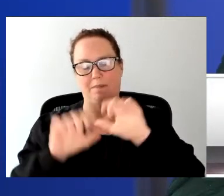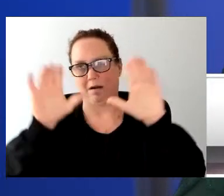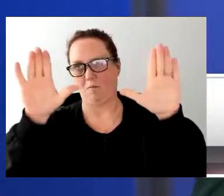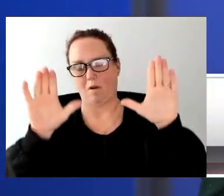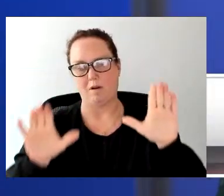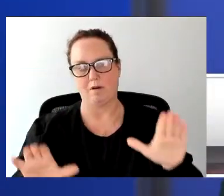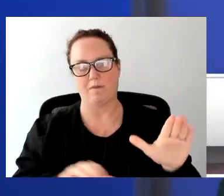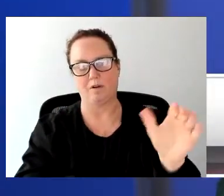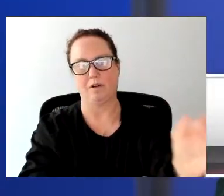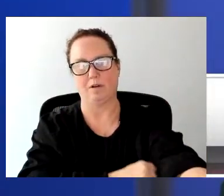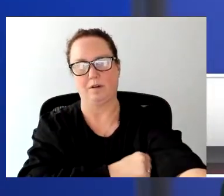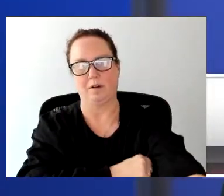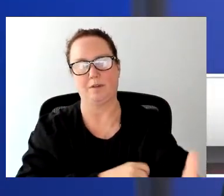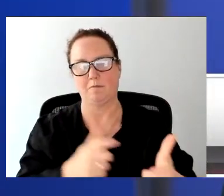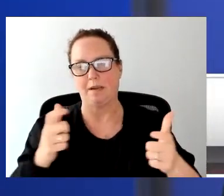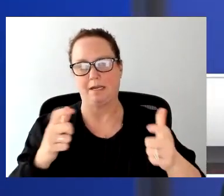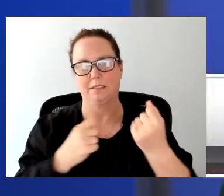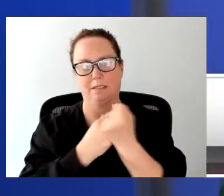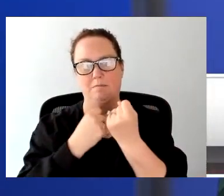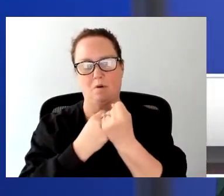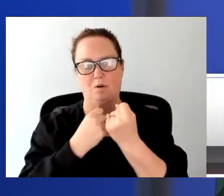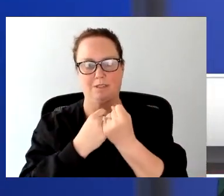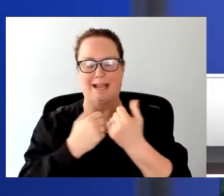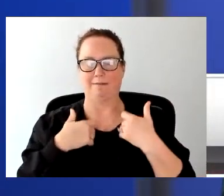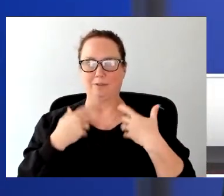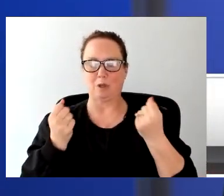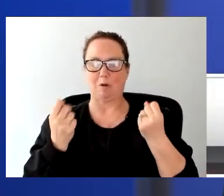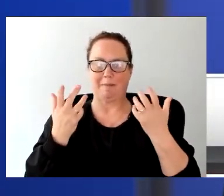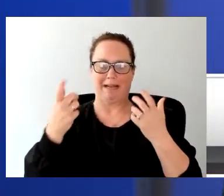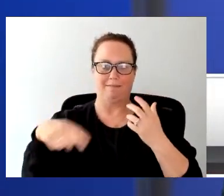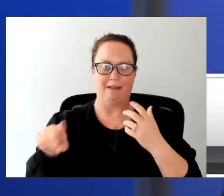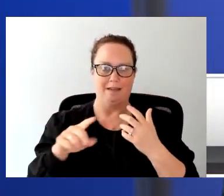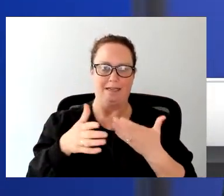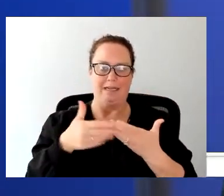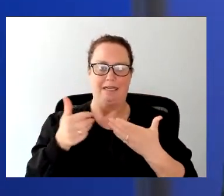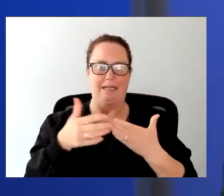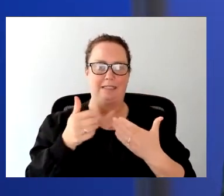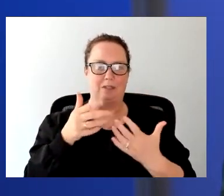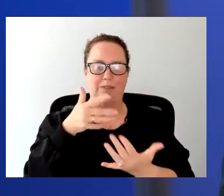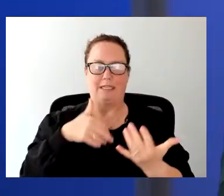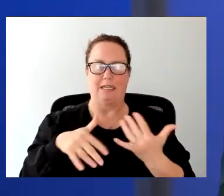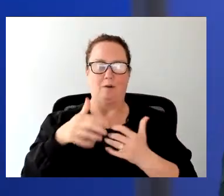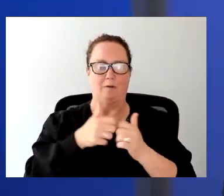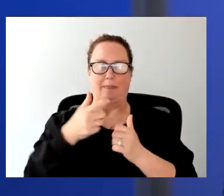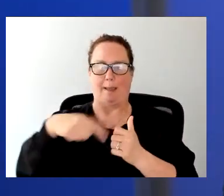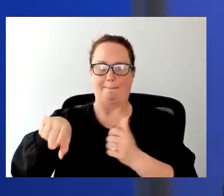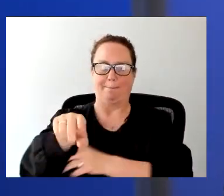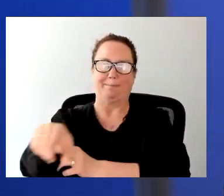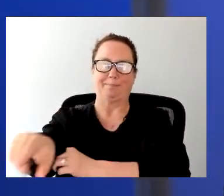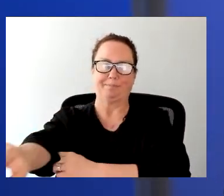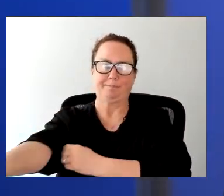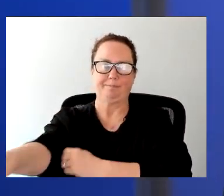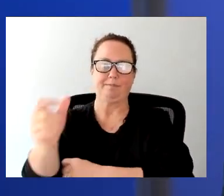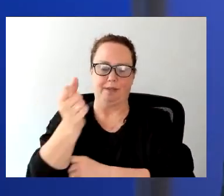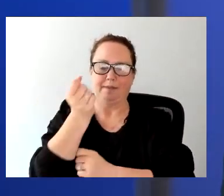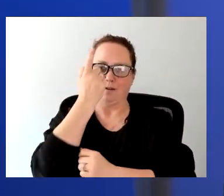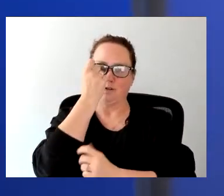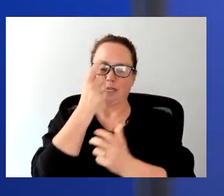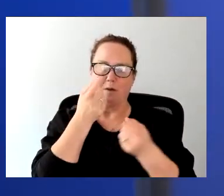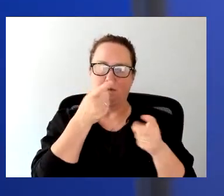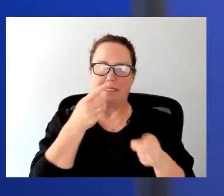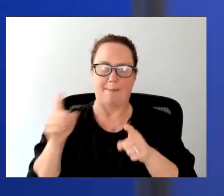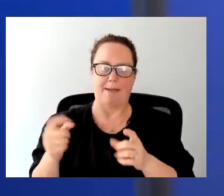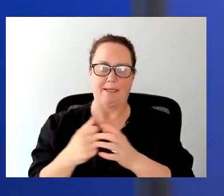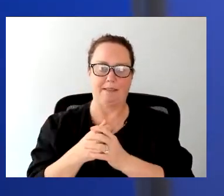one of my biggest supporters. So I have so many of them, and it's so easy to interact with them because, again, they're walking in my shoes, you know? So